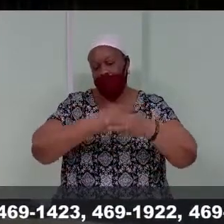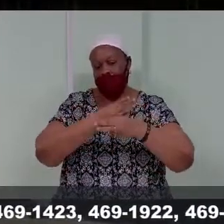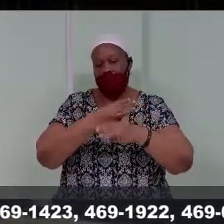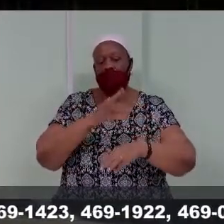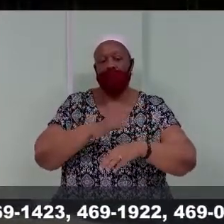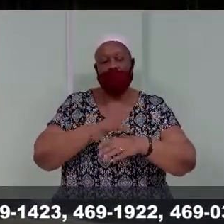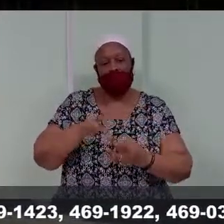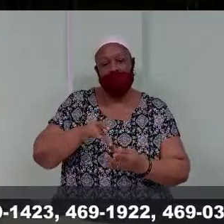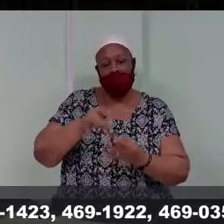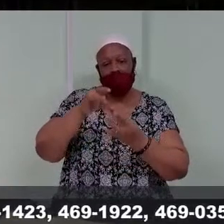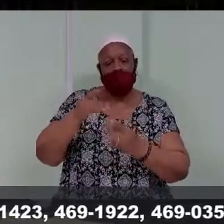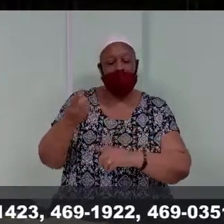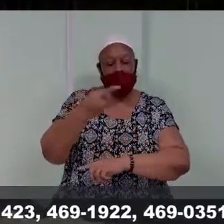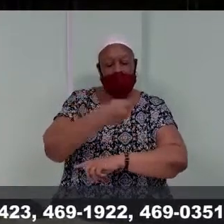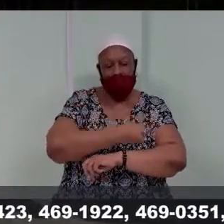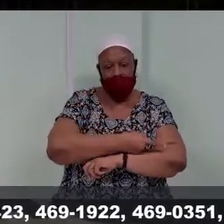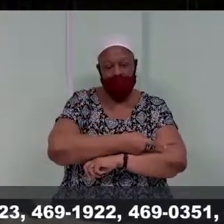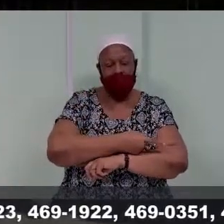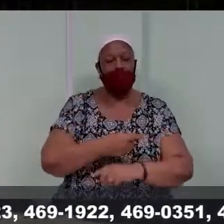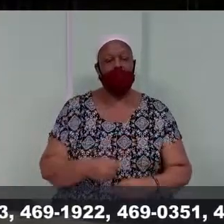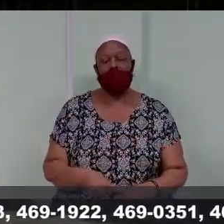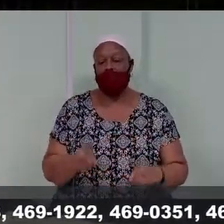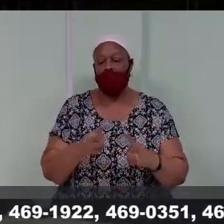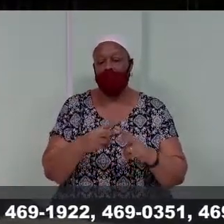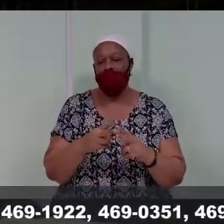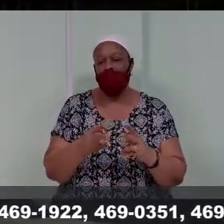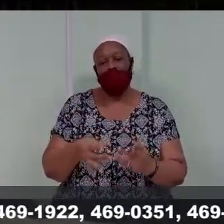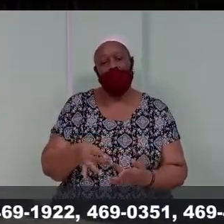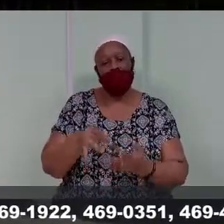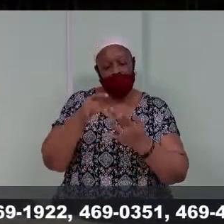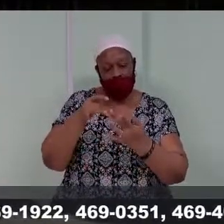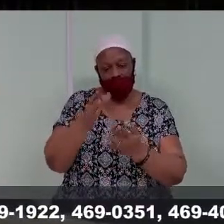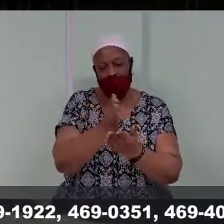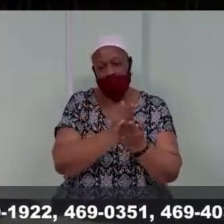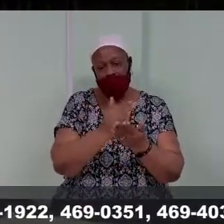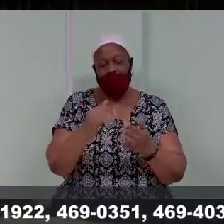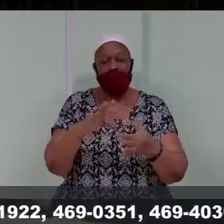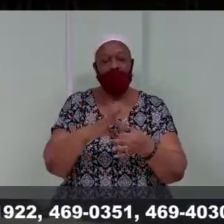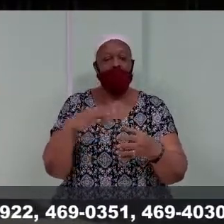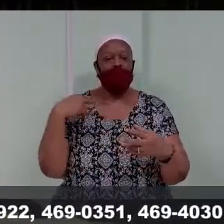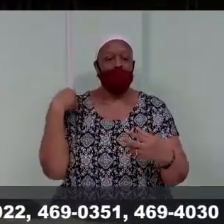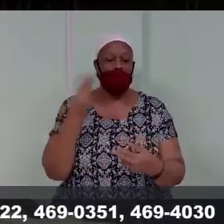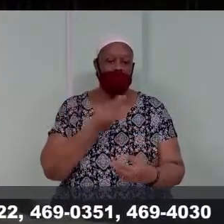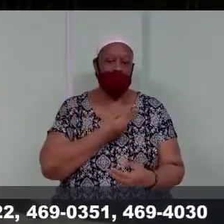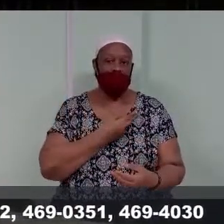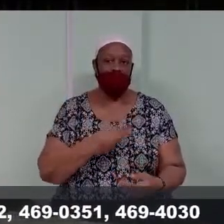day. They are a very special part of us.